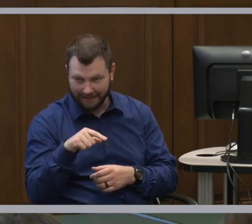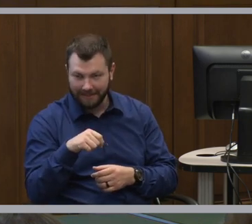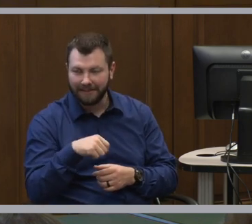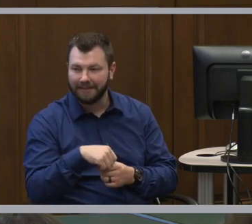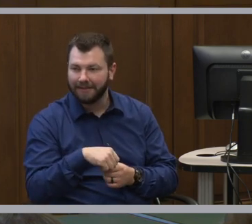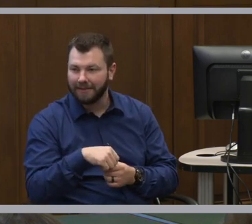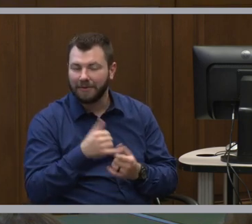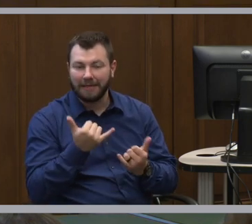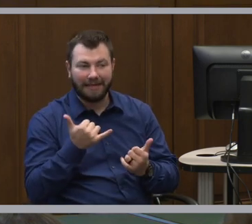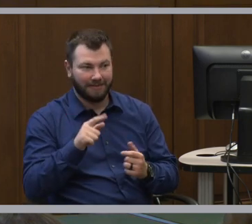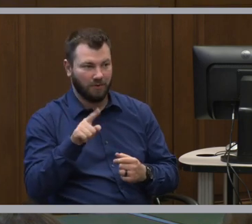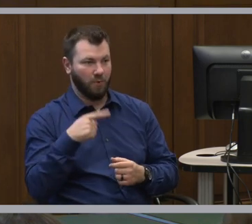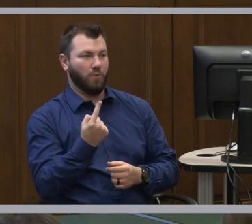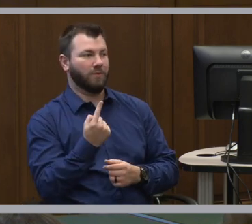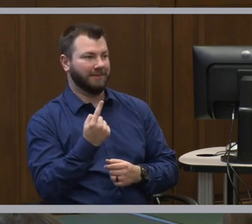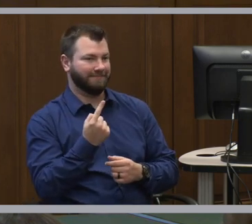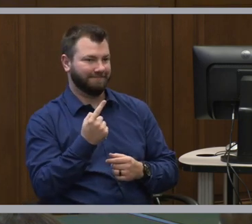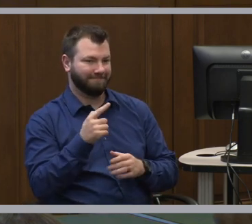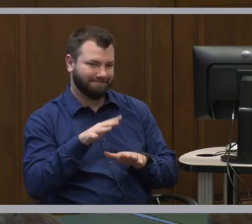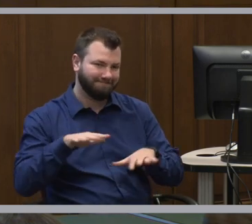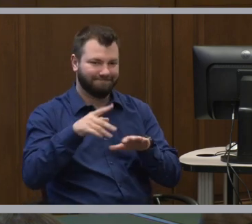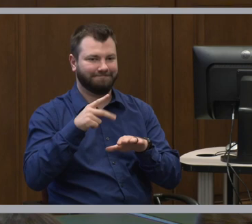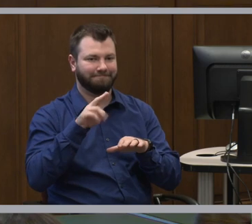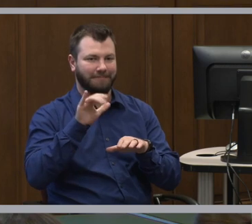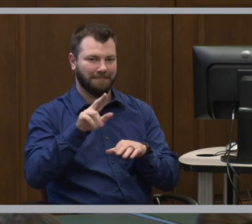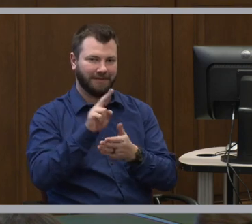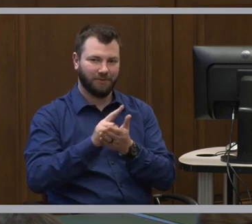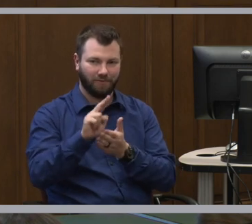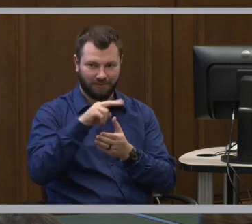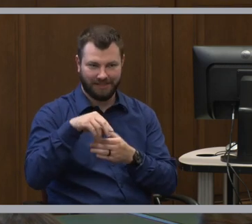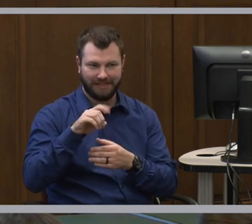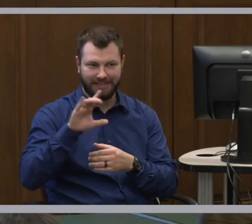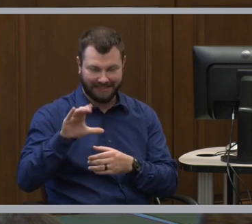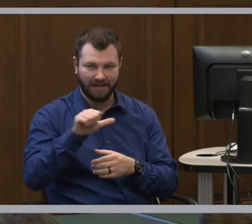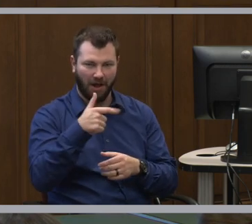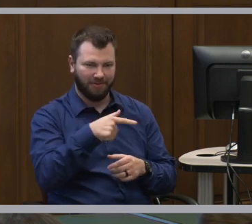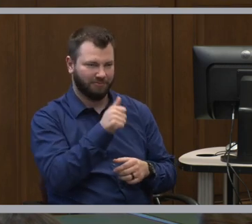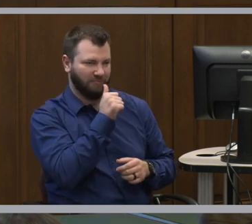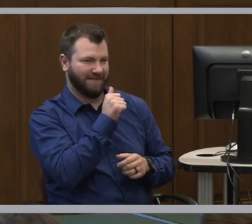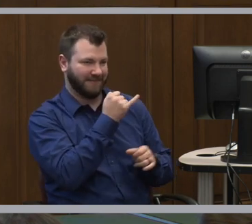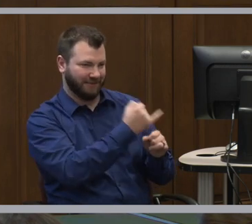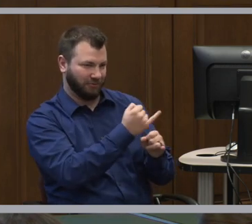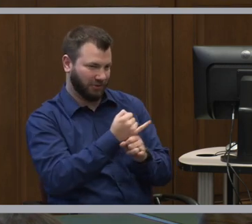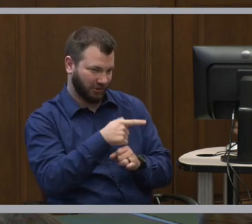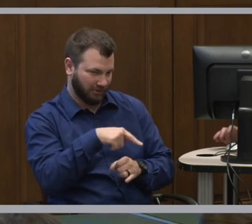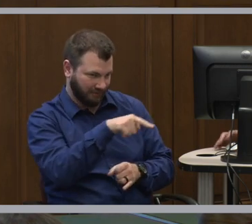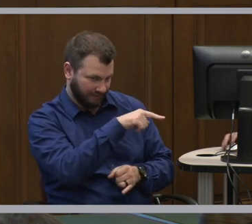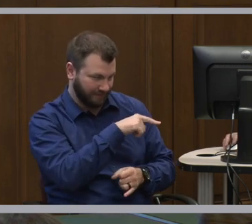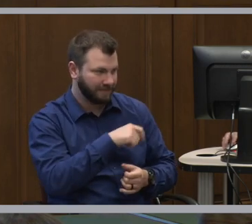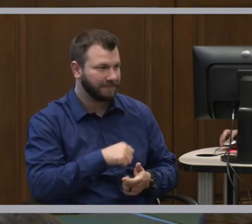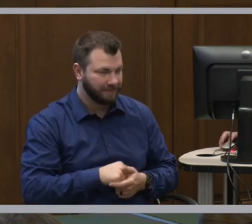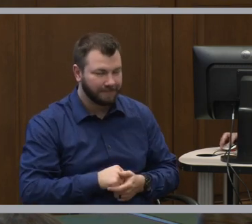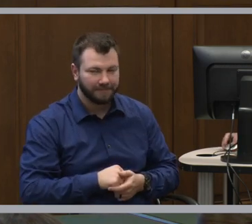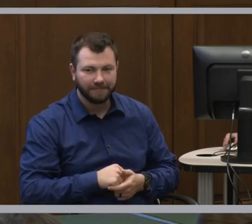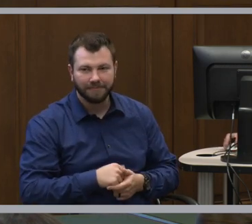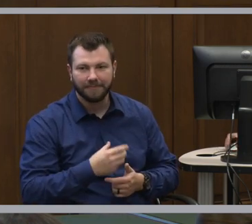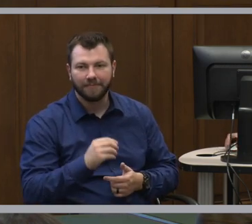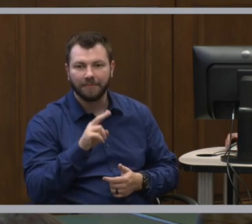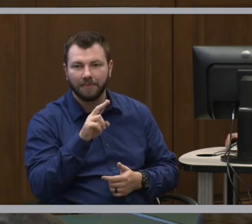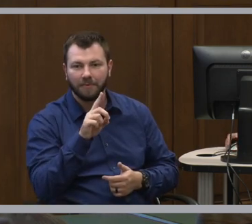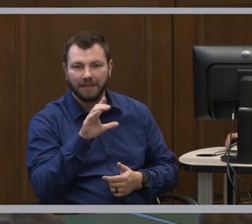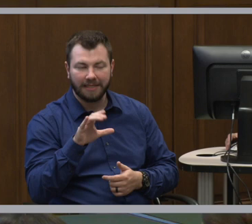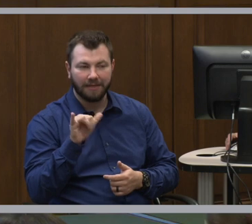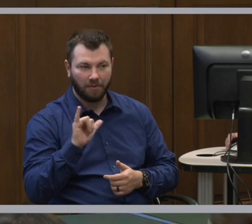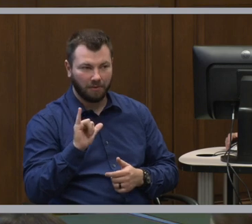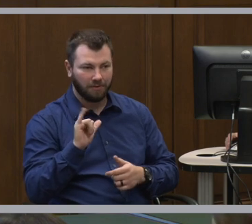Today it is the only public university in the District of Columbia. The rest are private institutions. The UDC is also